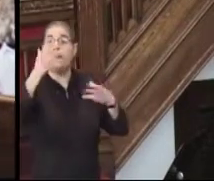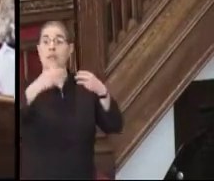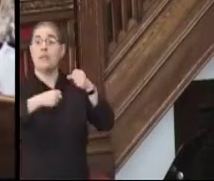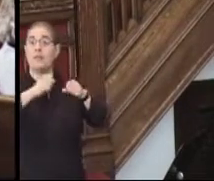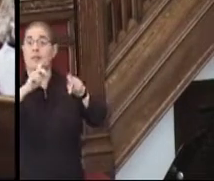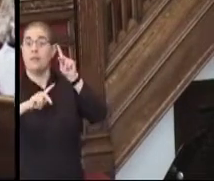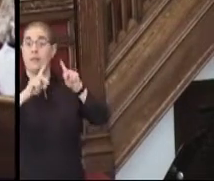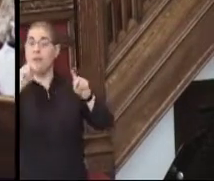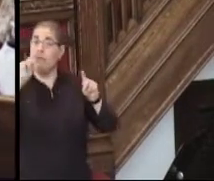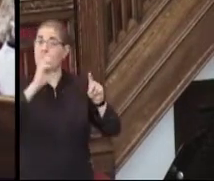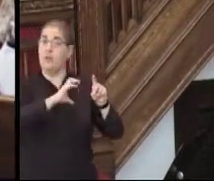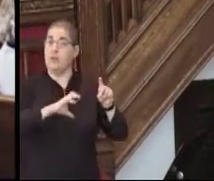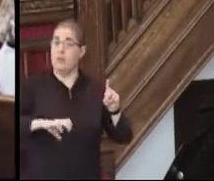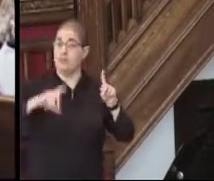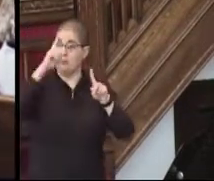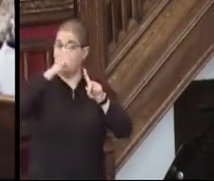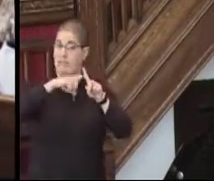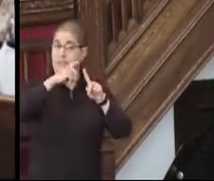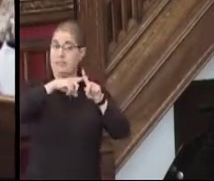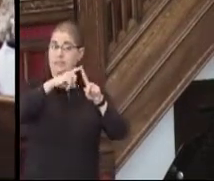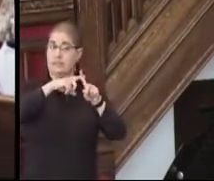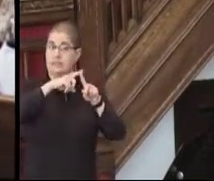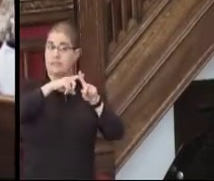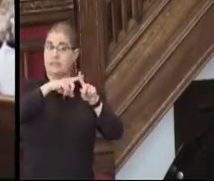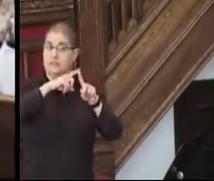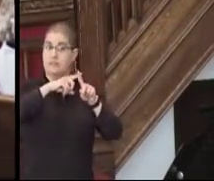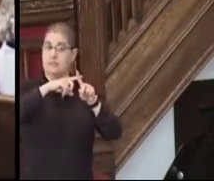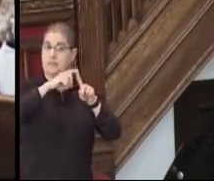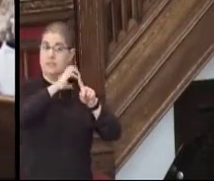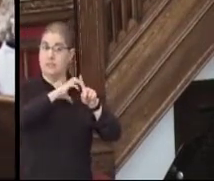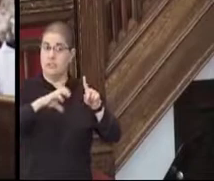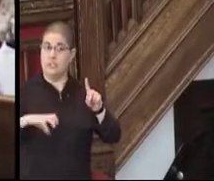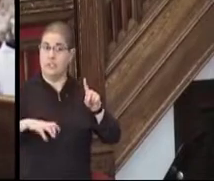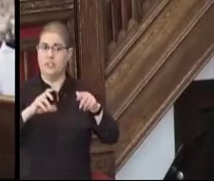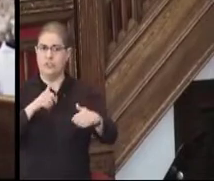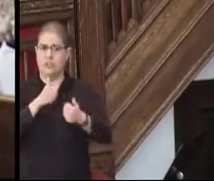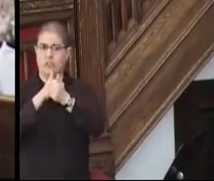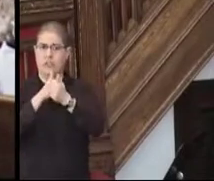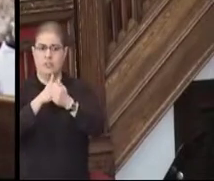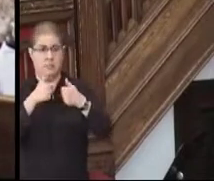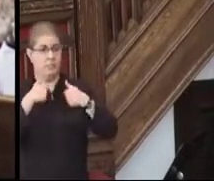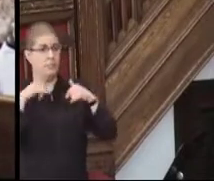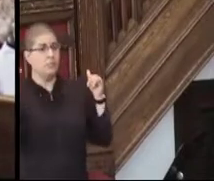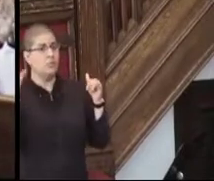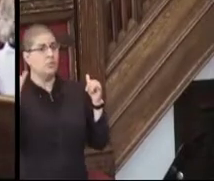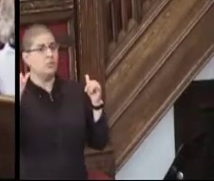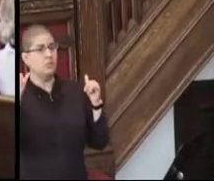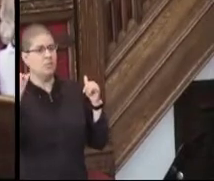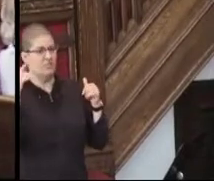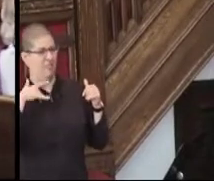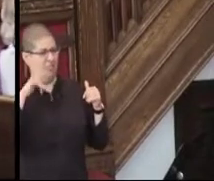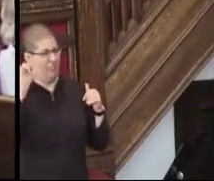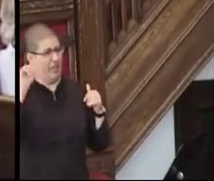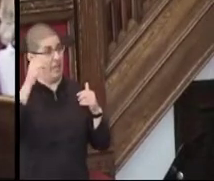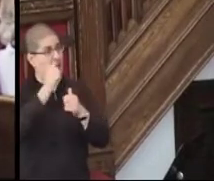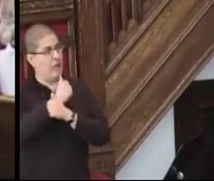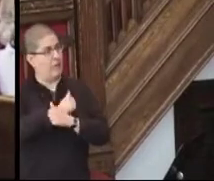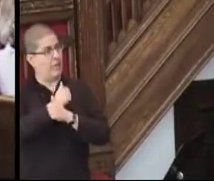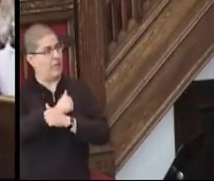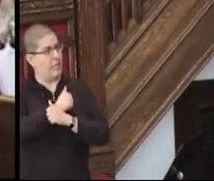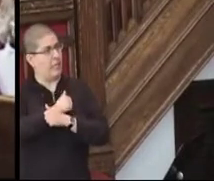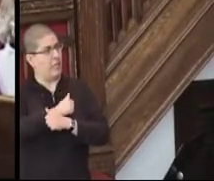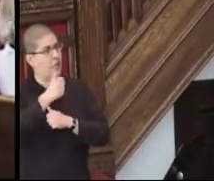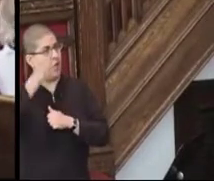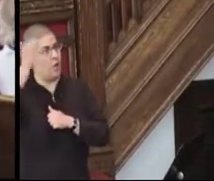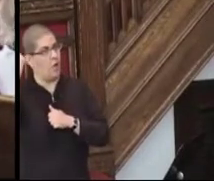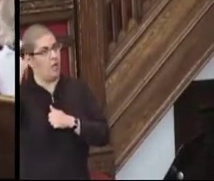progressive Christianity, myself included, are questioning that and saying that doesn't resonate with what we think of a loving God, that